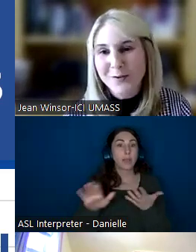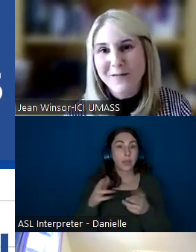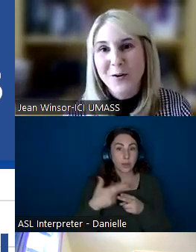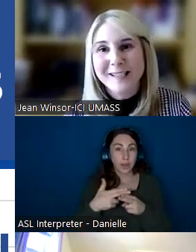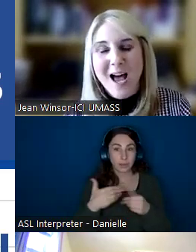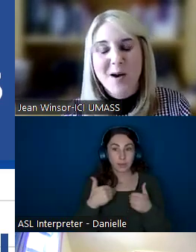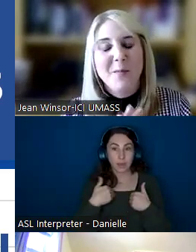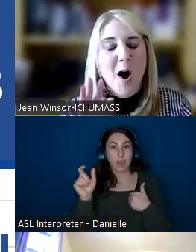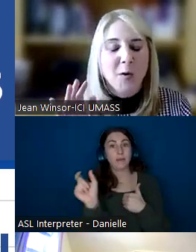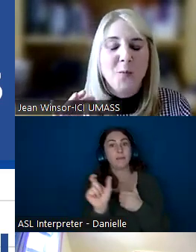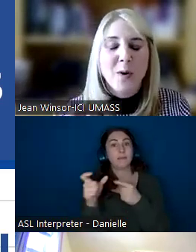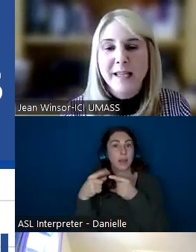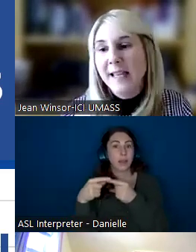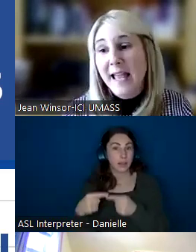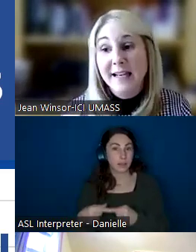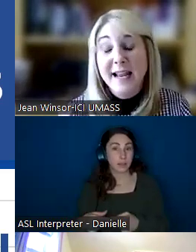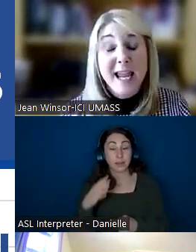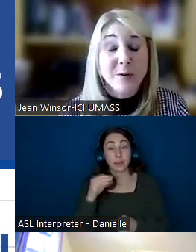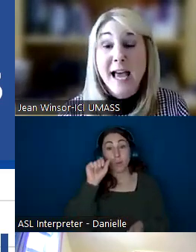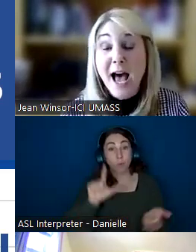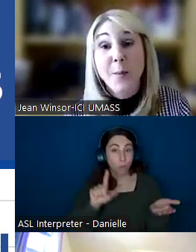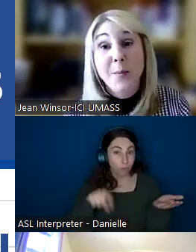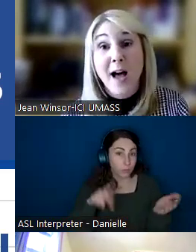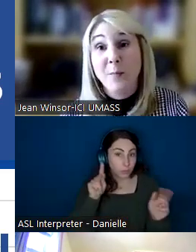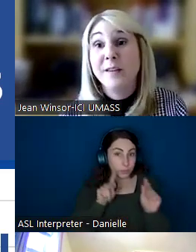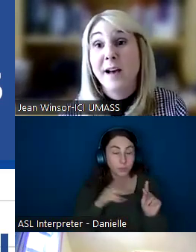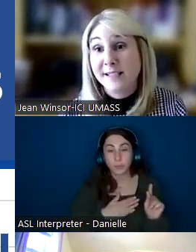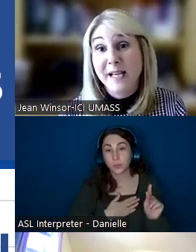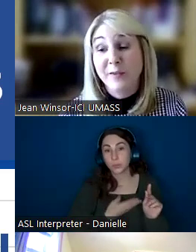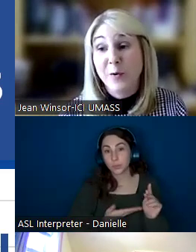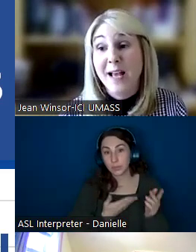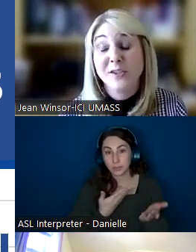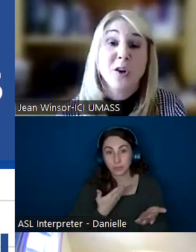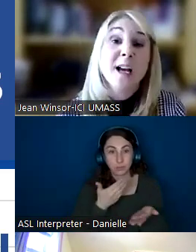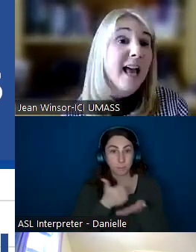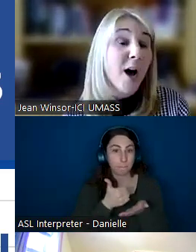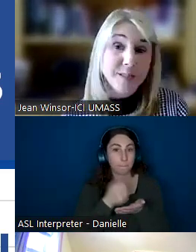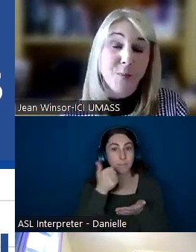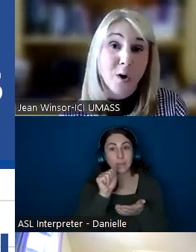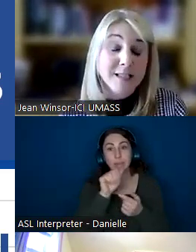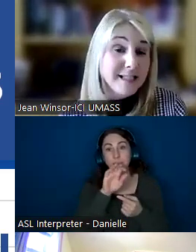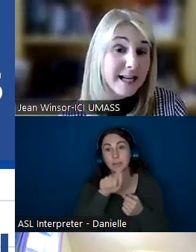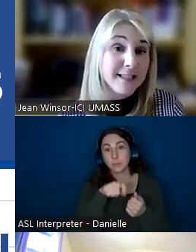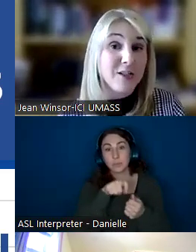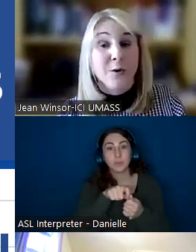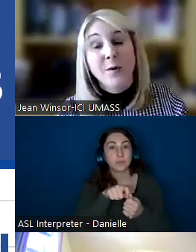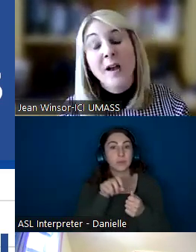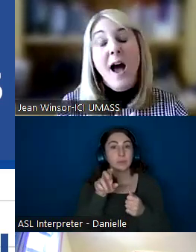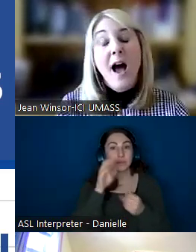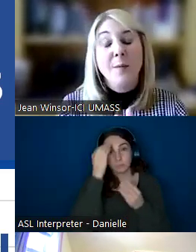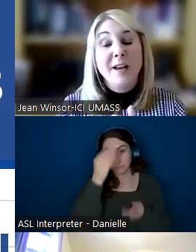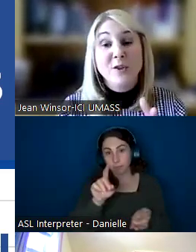of those folks are willing and able to help with custom data requests or help support states